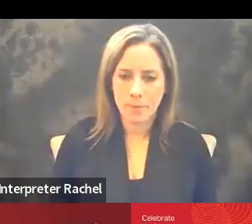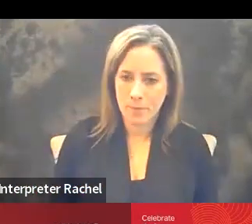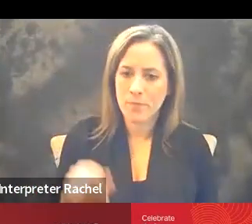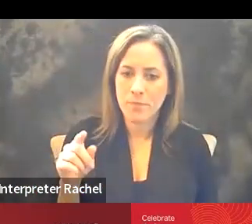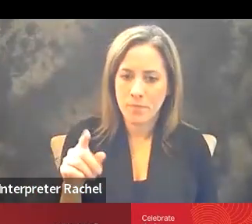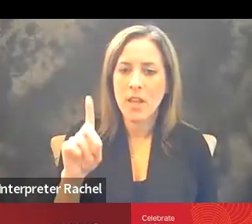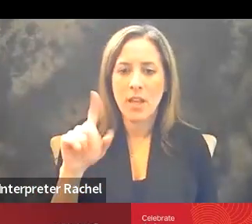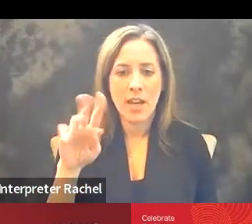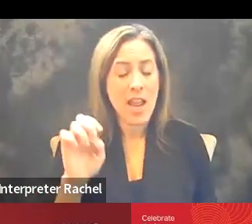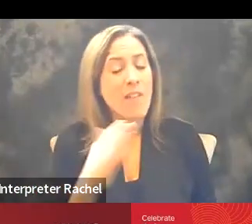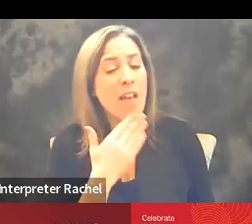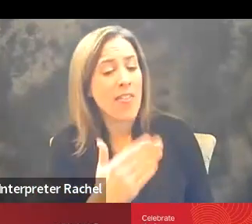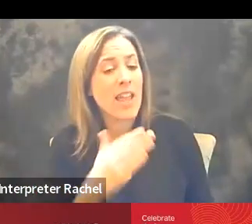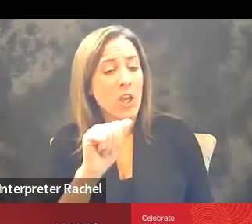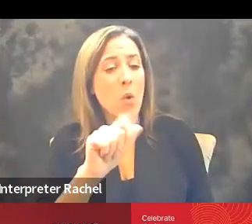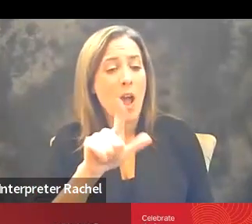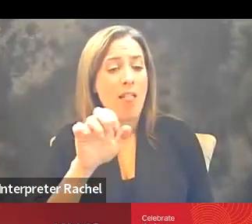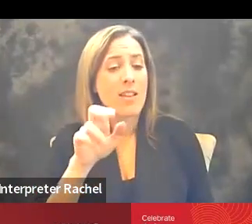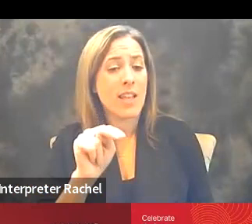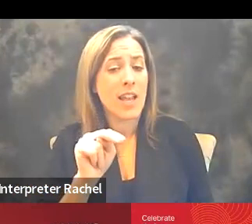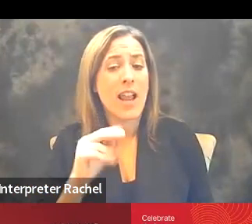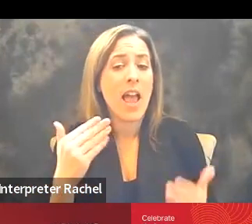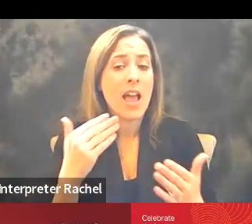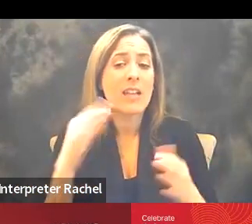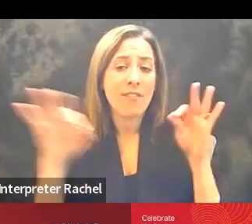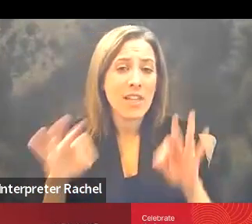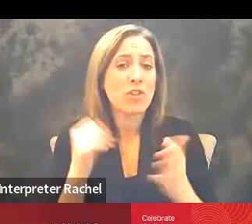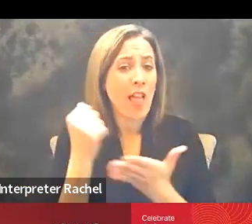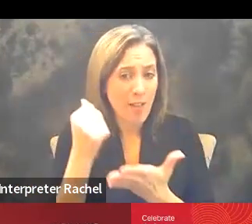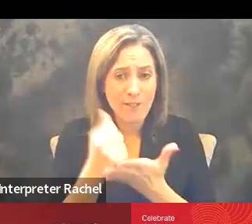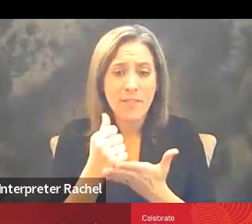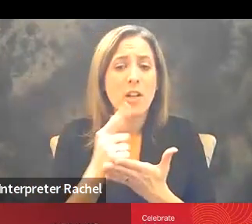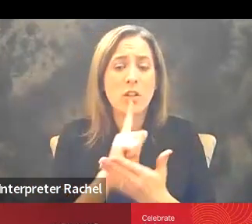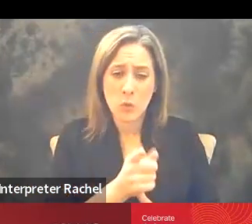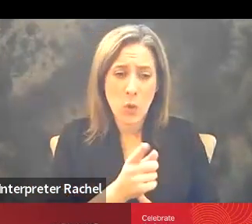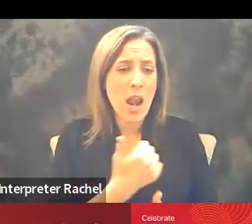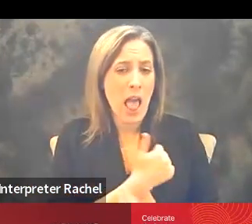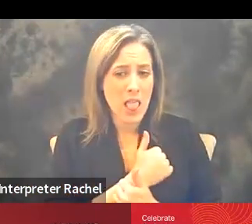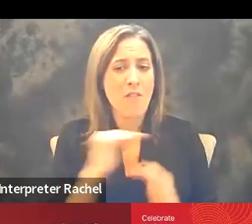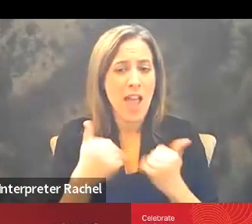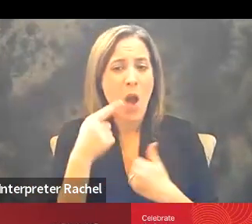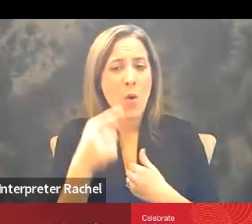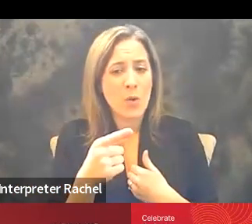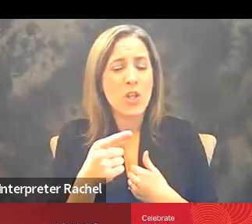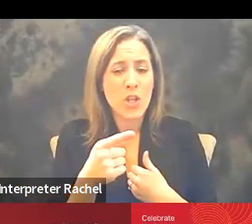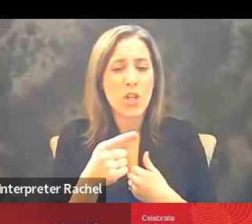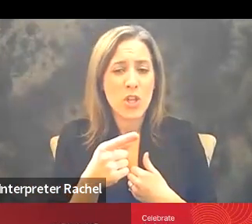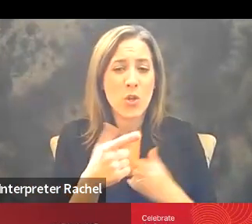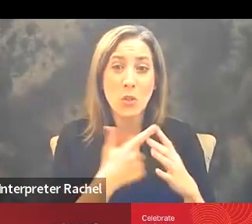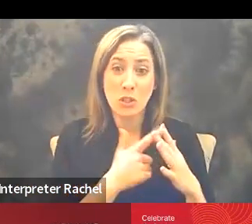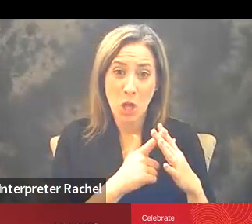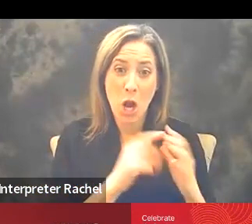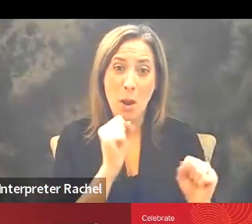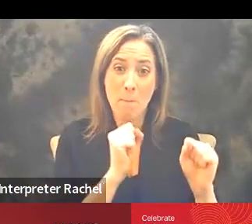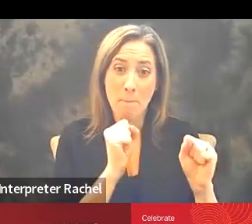First, thanks, Alison. I think it's very helpful to have those definitions. And even I love how you dispelled kind of various different